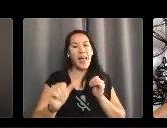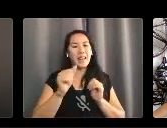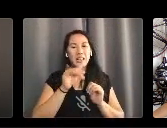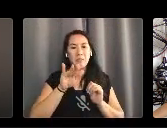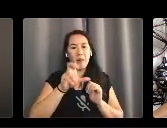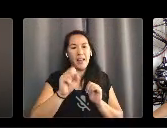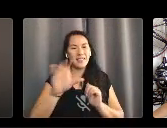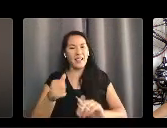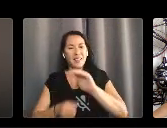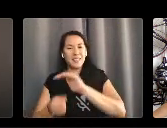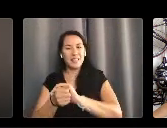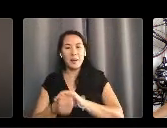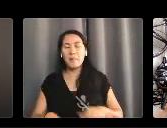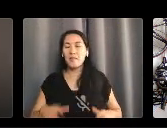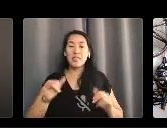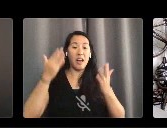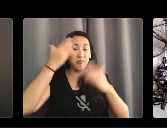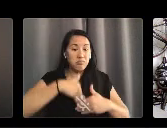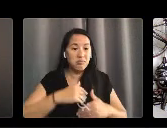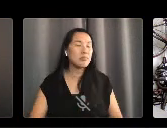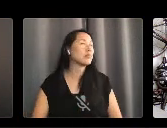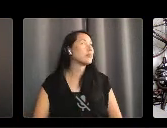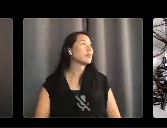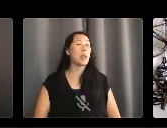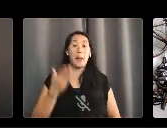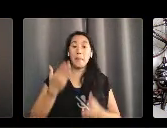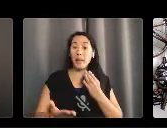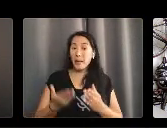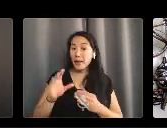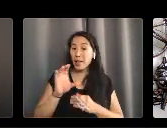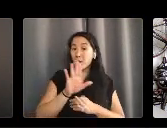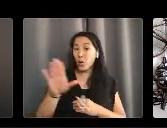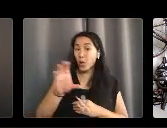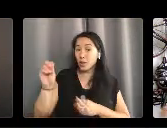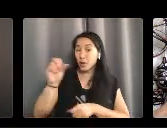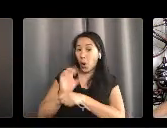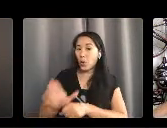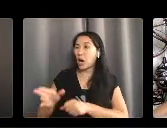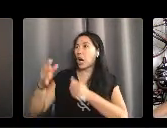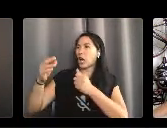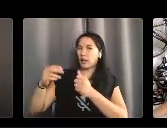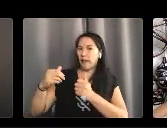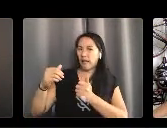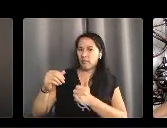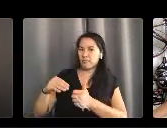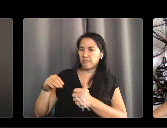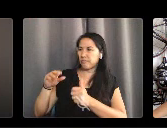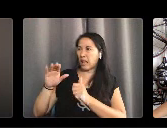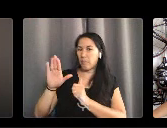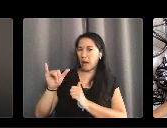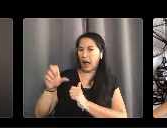then, if you identify a colleague that might be making a decision based off of their own biases, engage with them in a